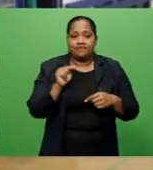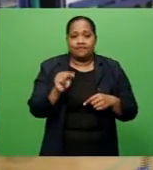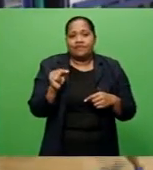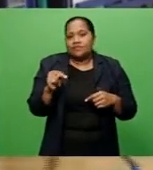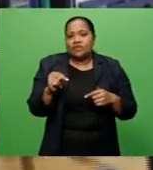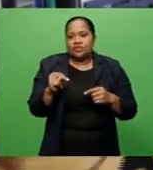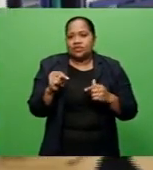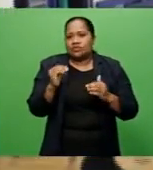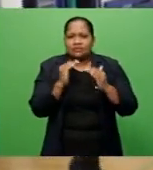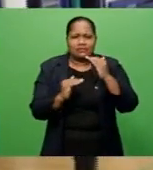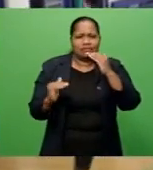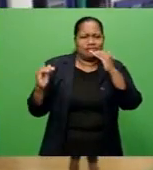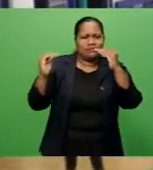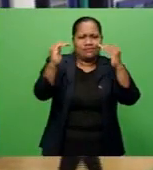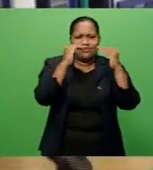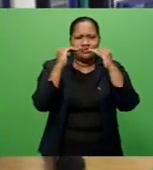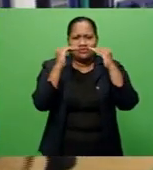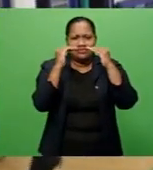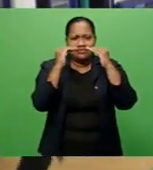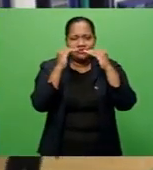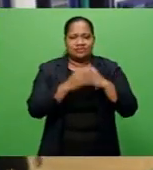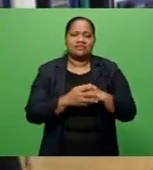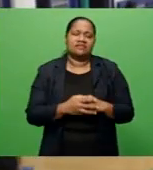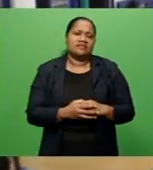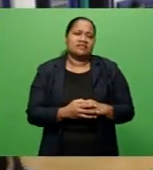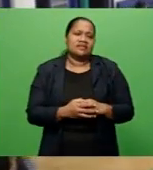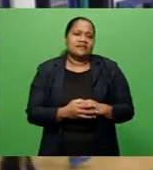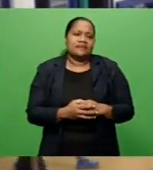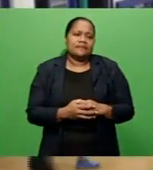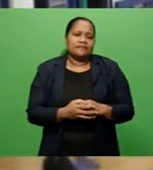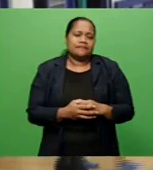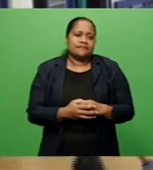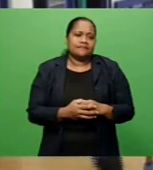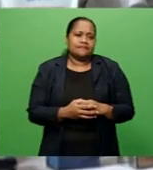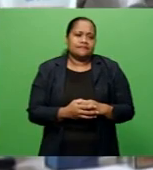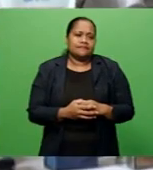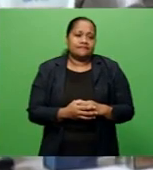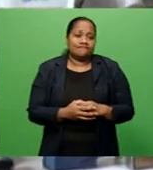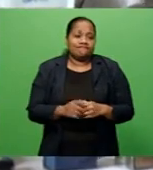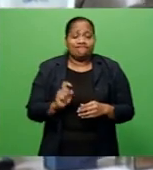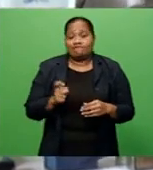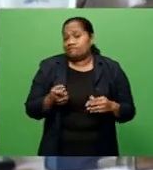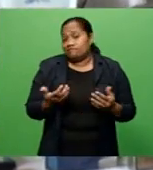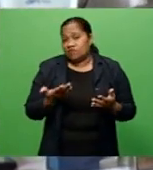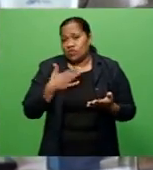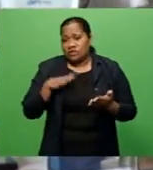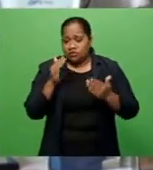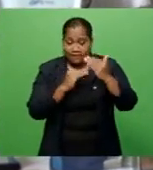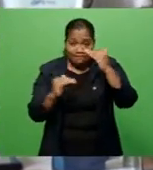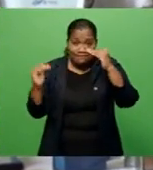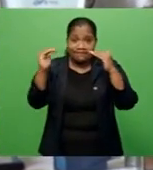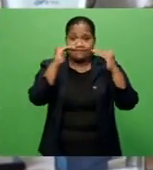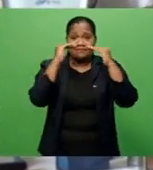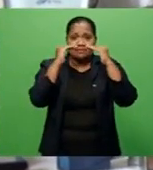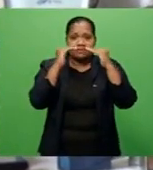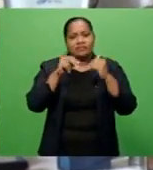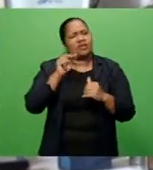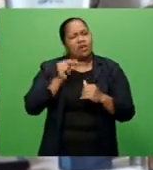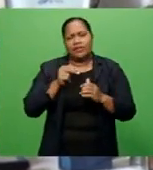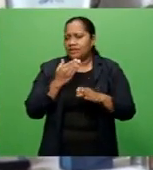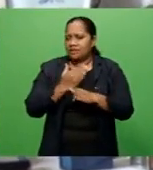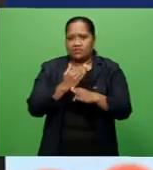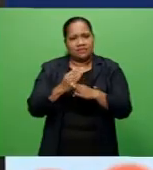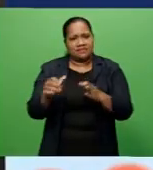level, and we have to meet the standard. And if we want to meet the standard, we have to pull up our socks and